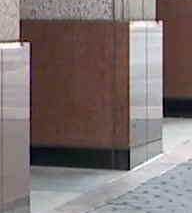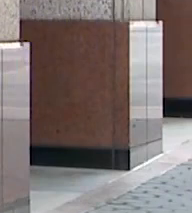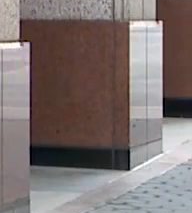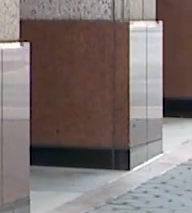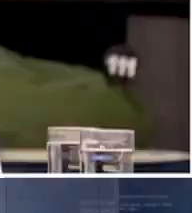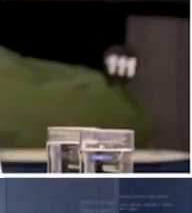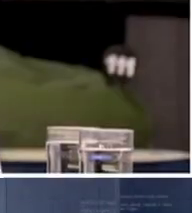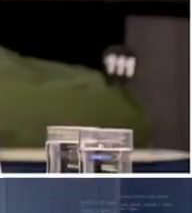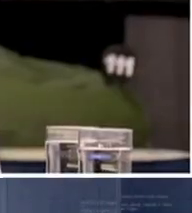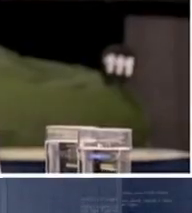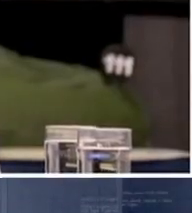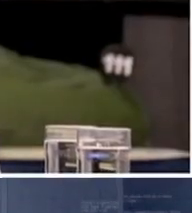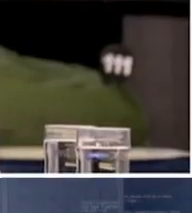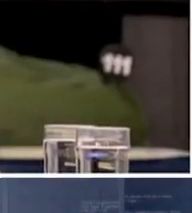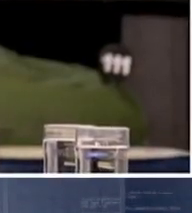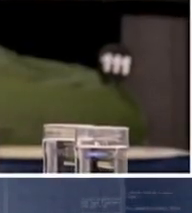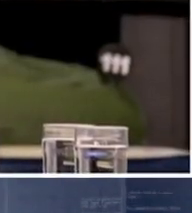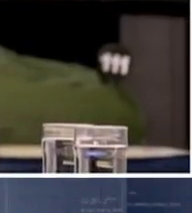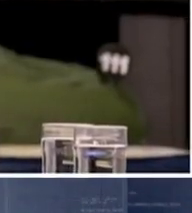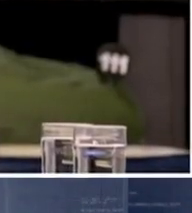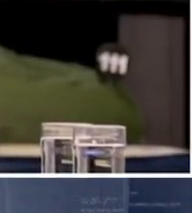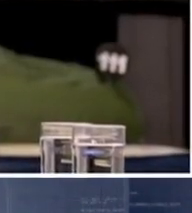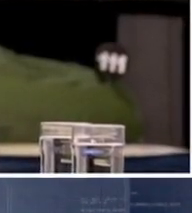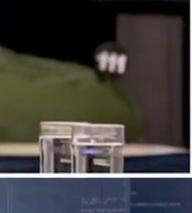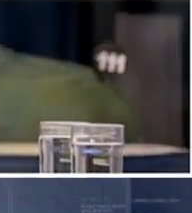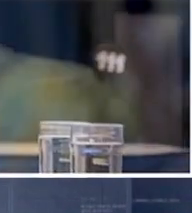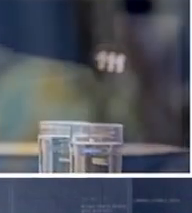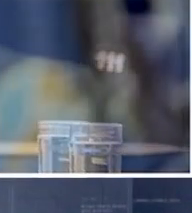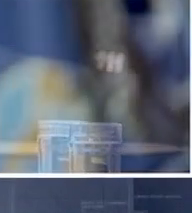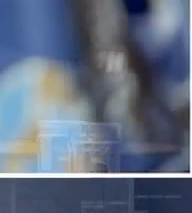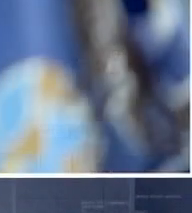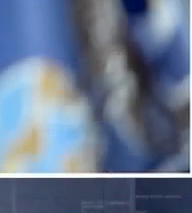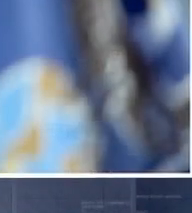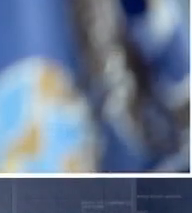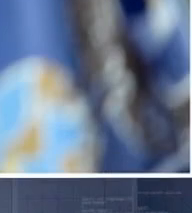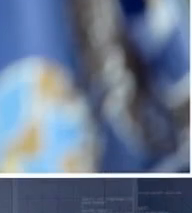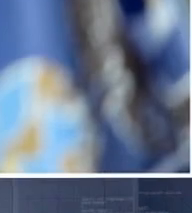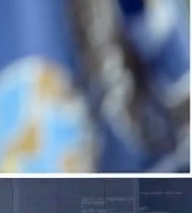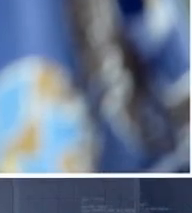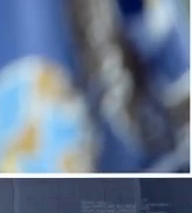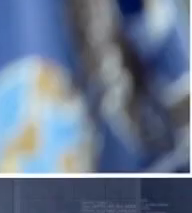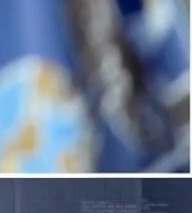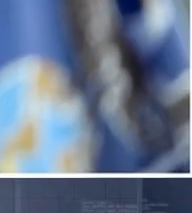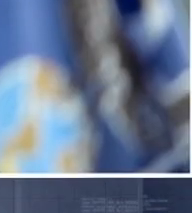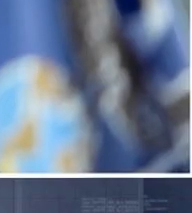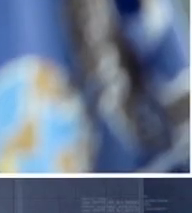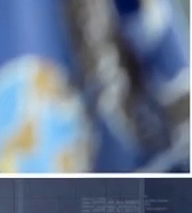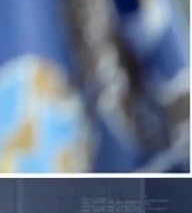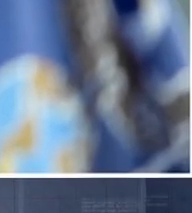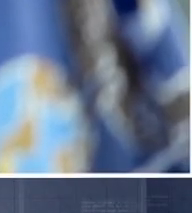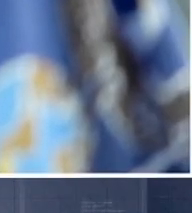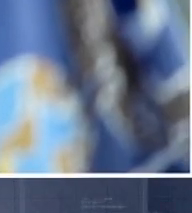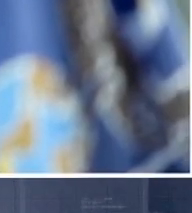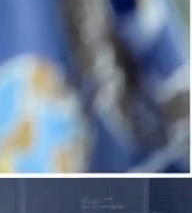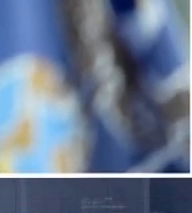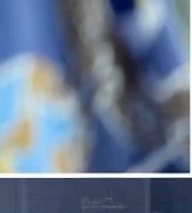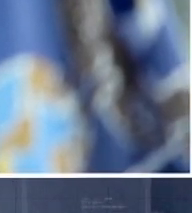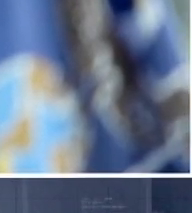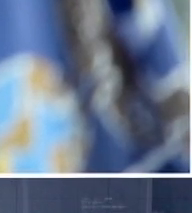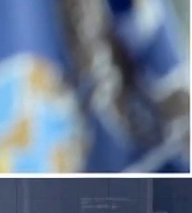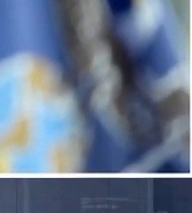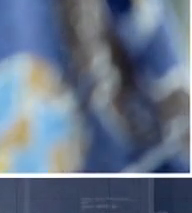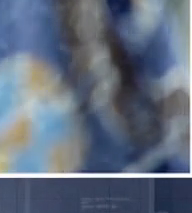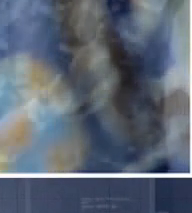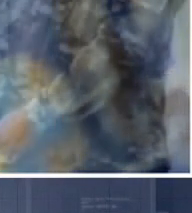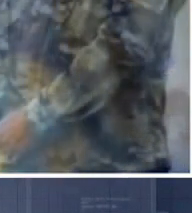inevitable. And we heard the Assembly Judiciary Committee outline a whole process that could lead to the governor's impeachment as soon as